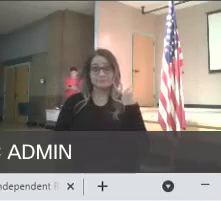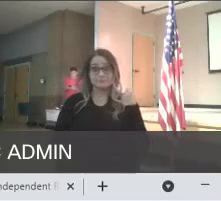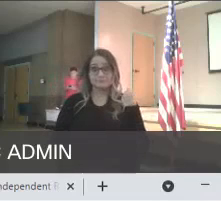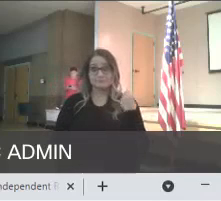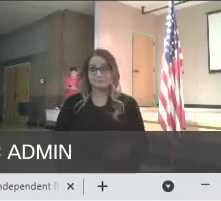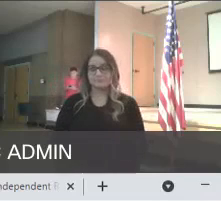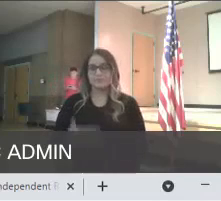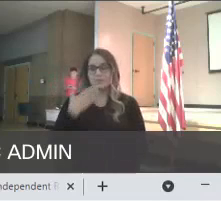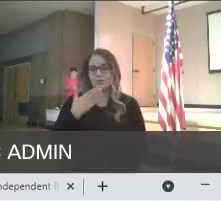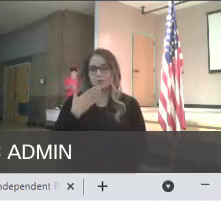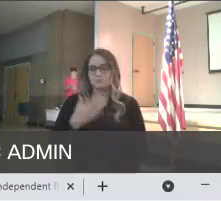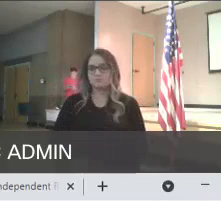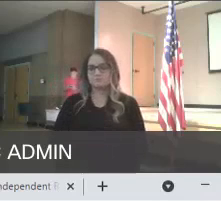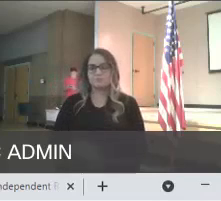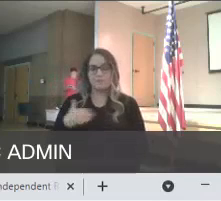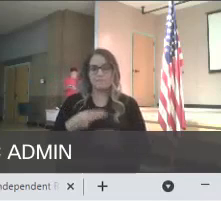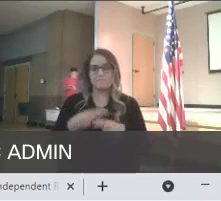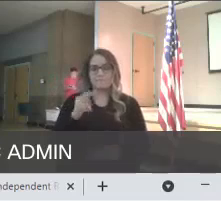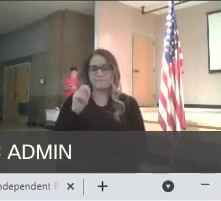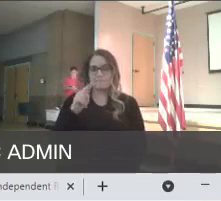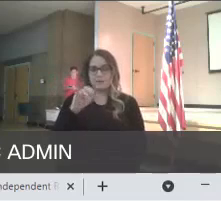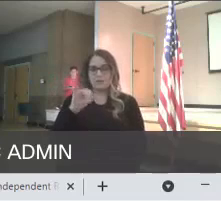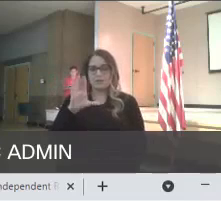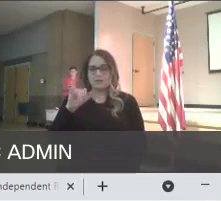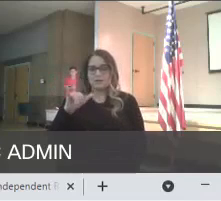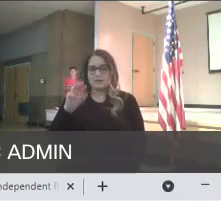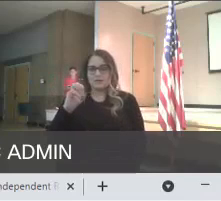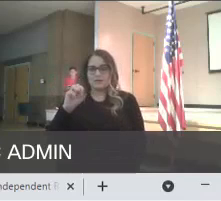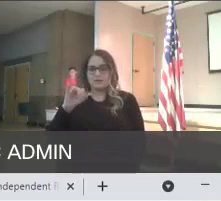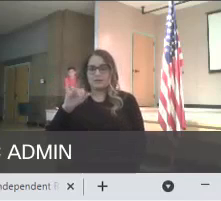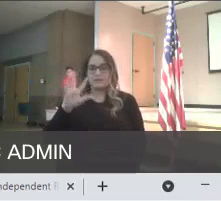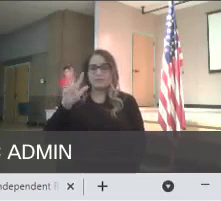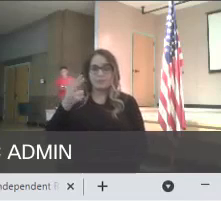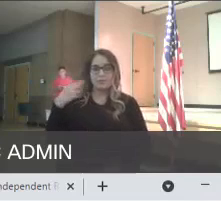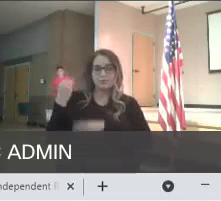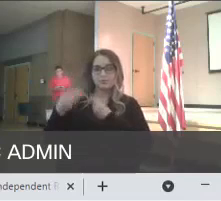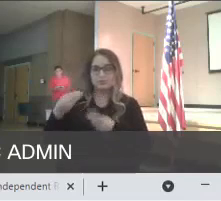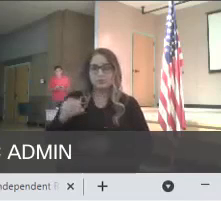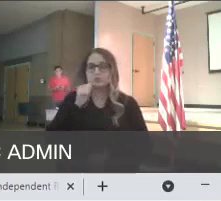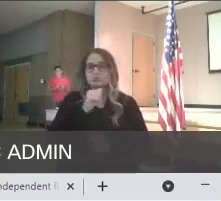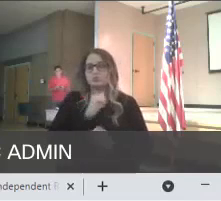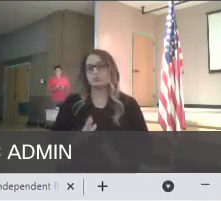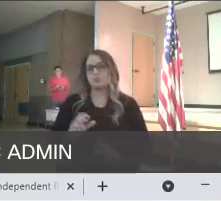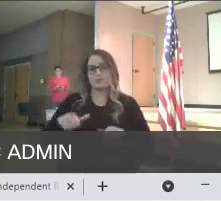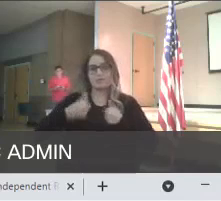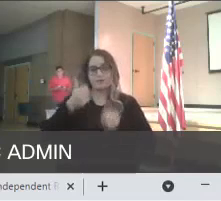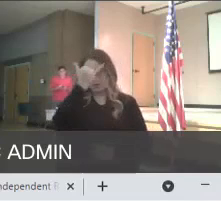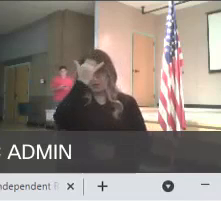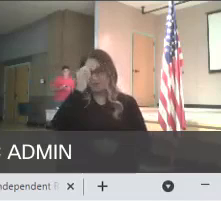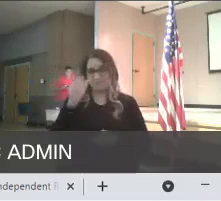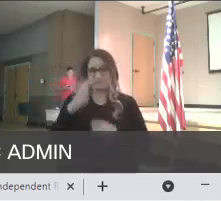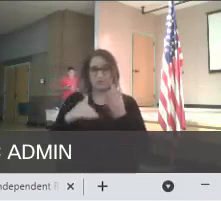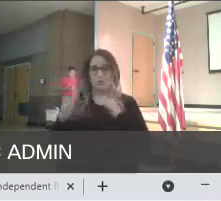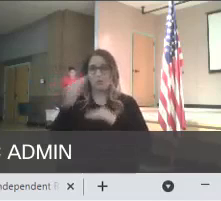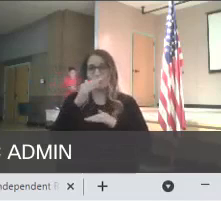Yes. Thank you. My name is Nancy Meister. I am a third generation Arizonan and have lived in Yuma for over 40